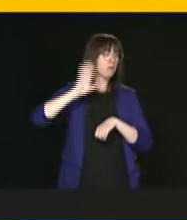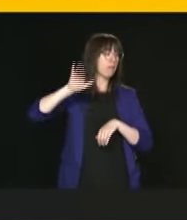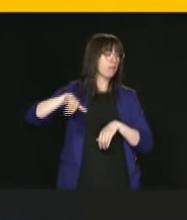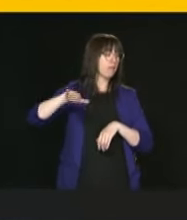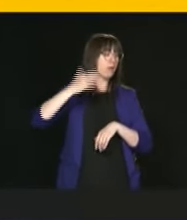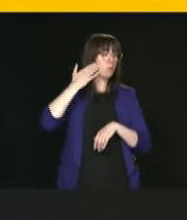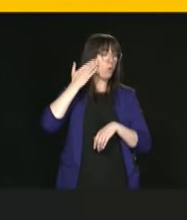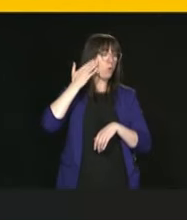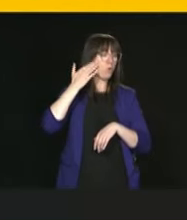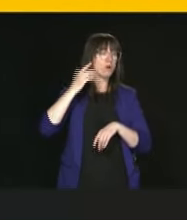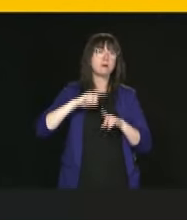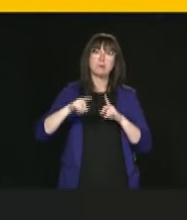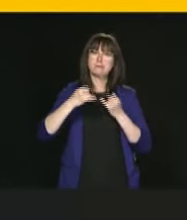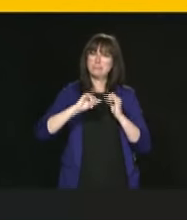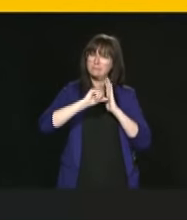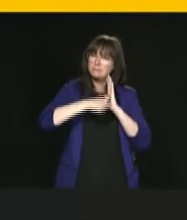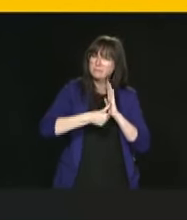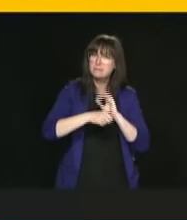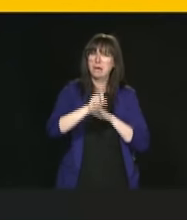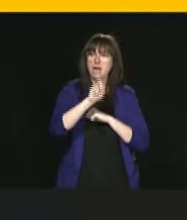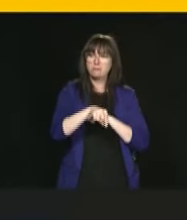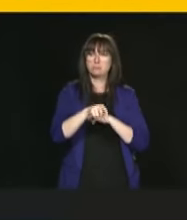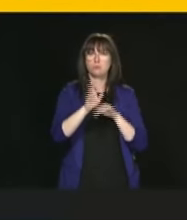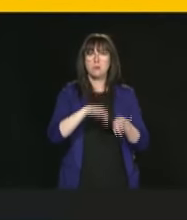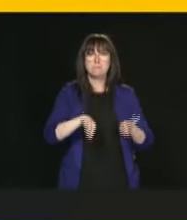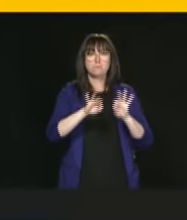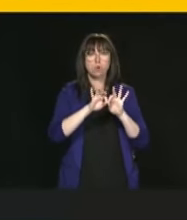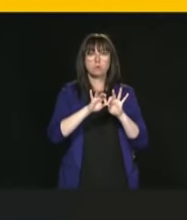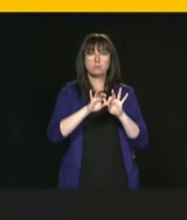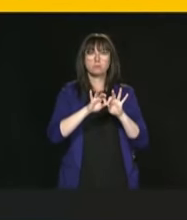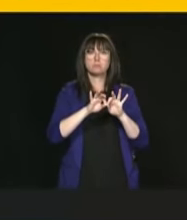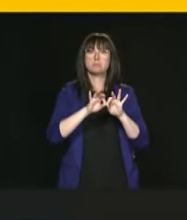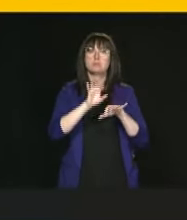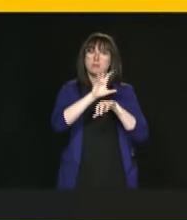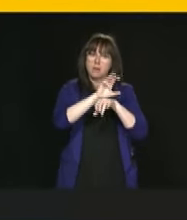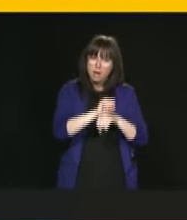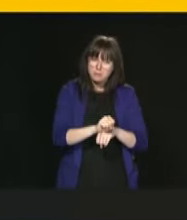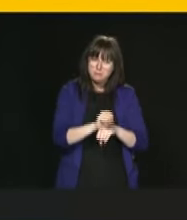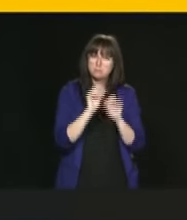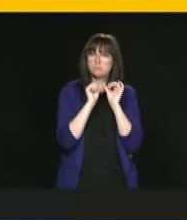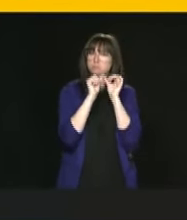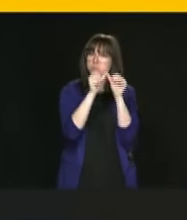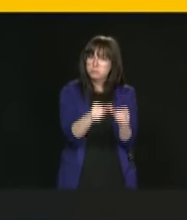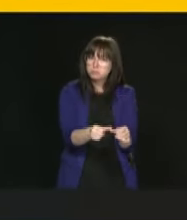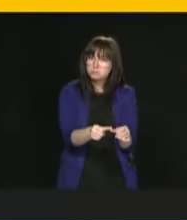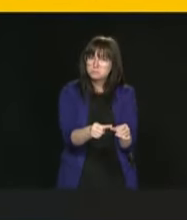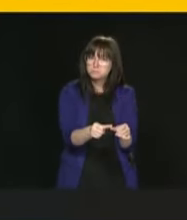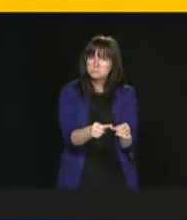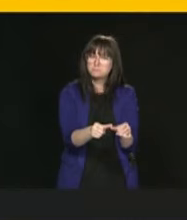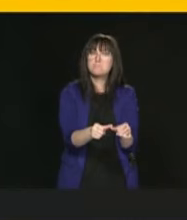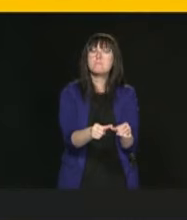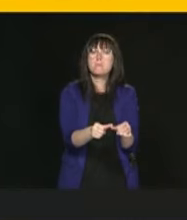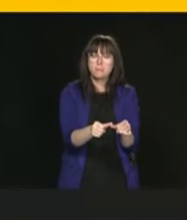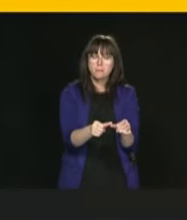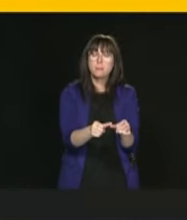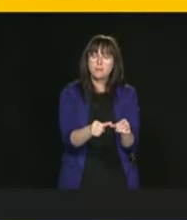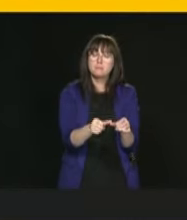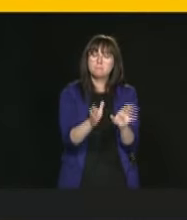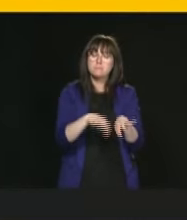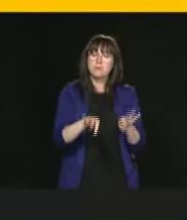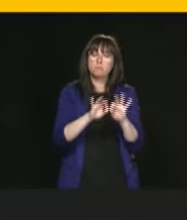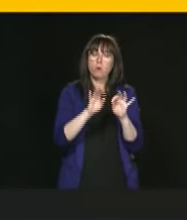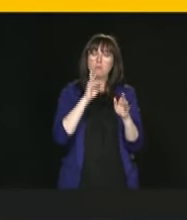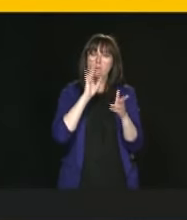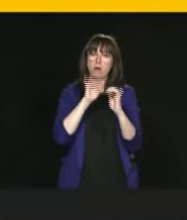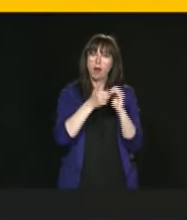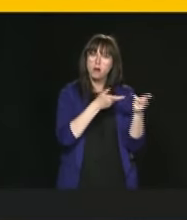that these habits that may have been instilled continues. So that is still going to be a key part of the response. If there